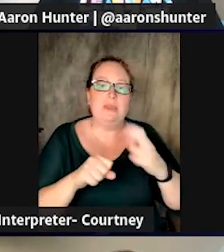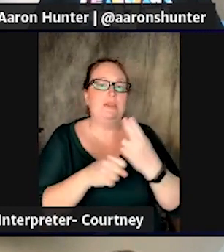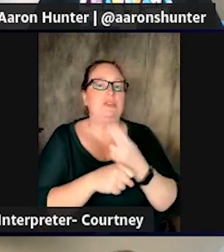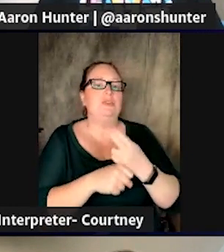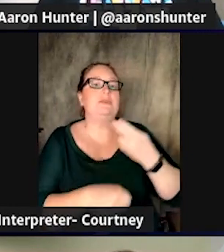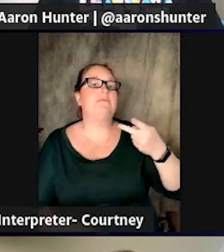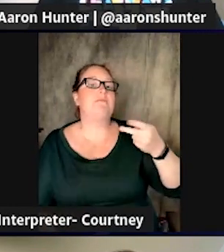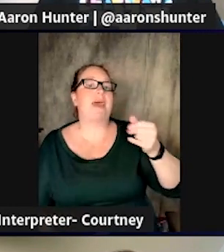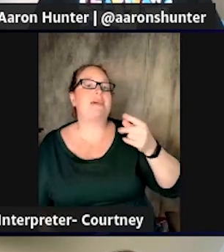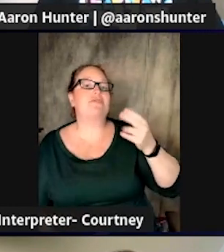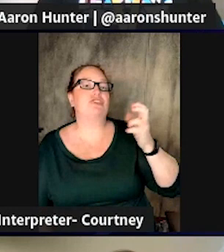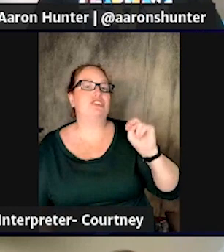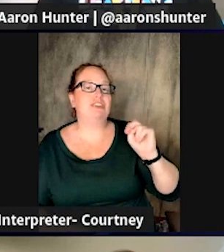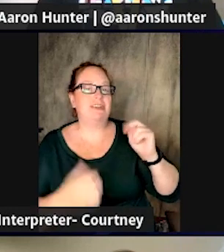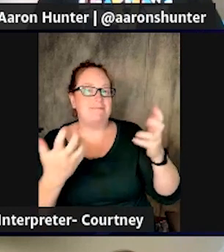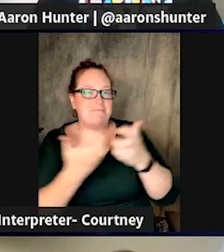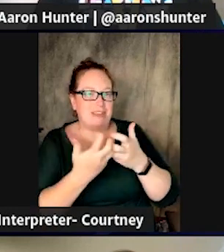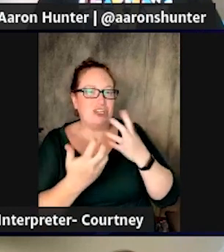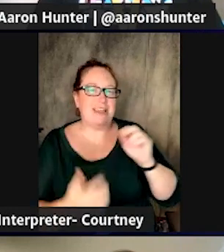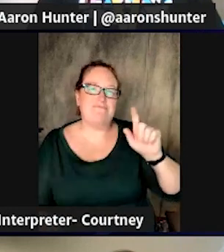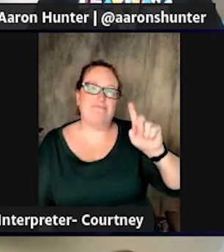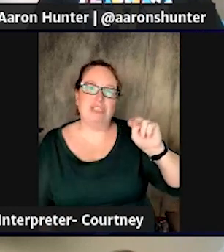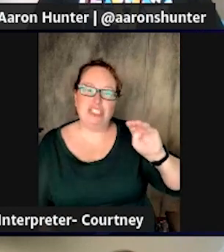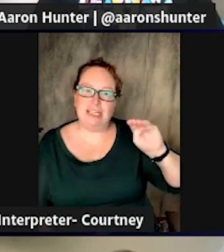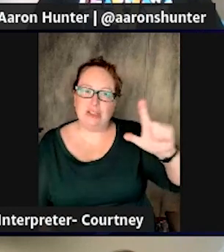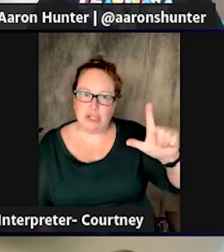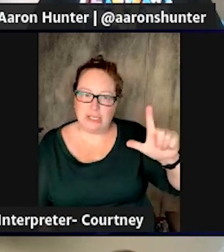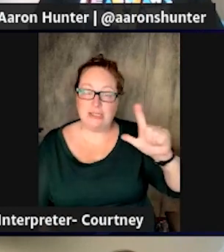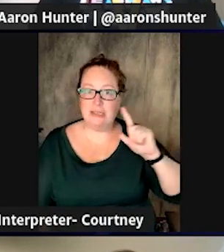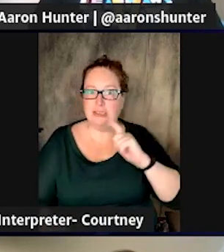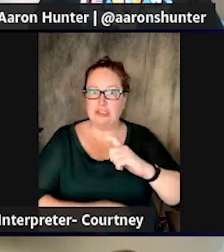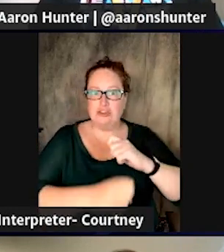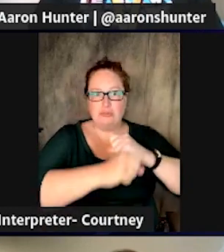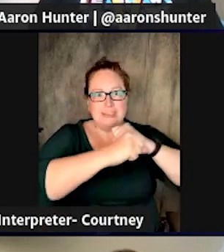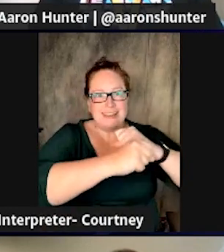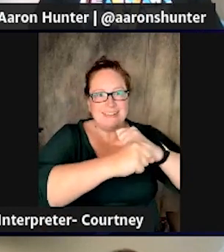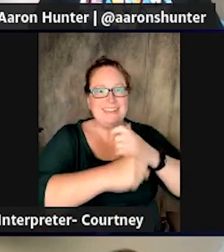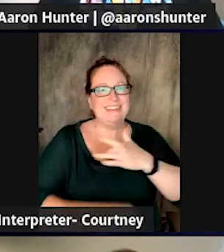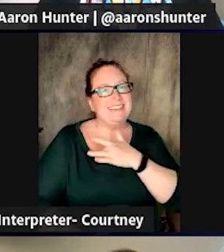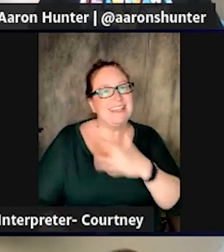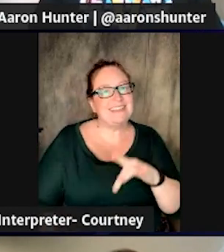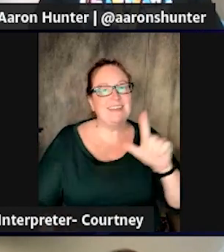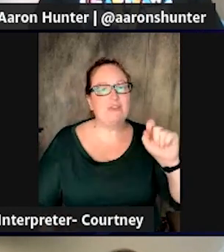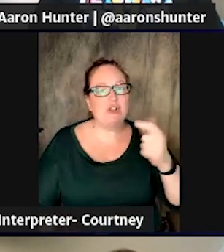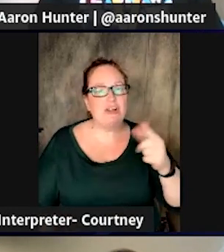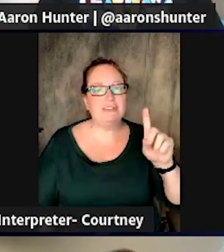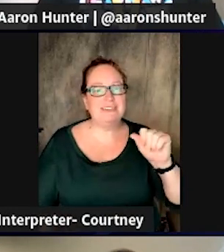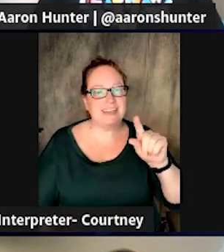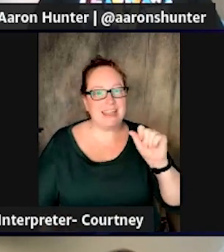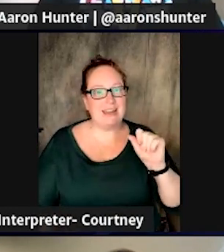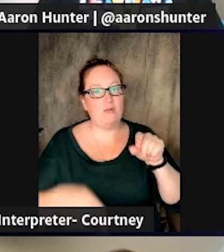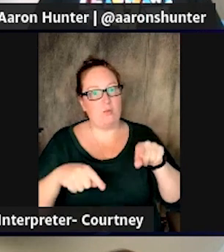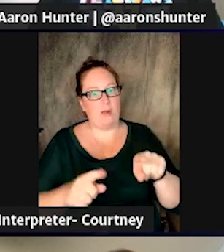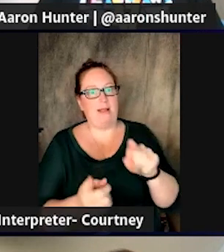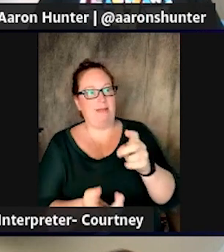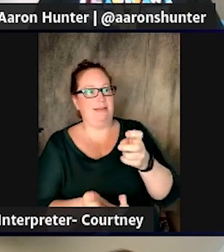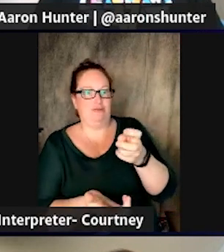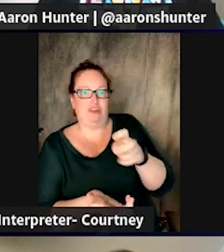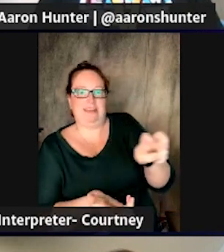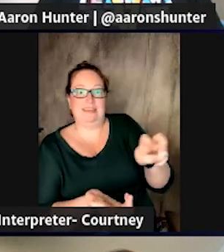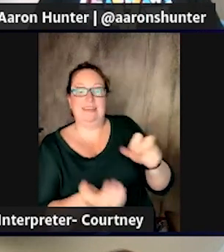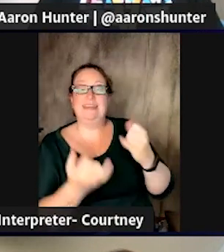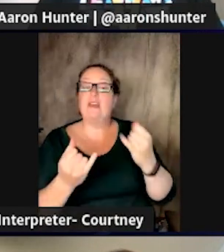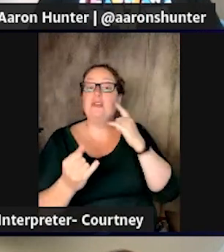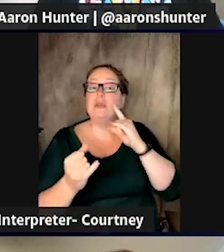matching and machine learning capabilities to detect and protect sensitive log data in transit. You can now discover, detect, and